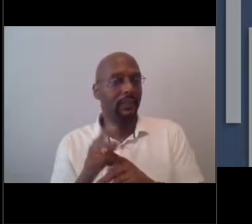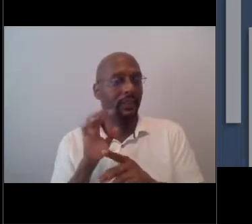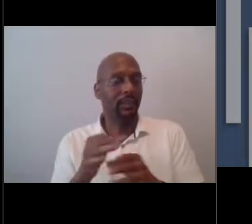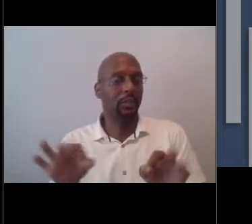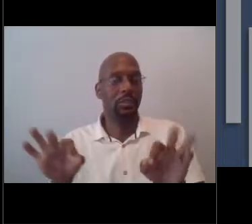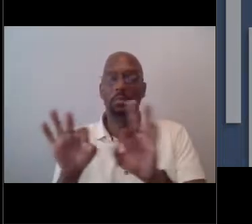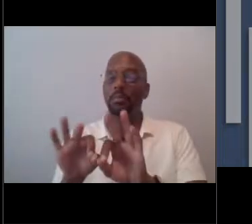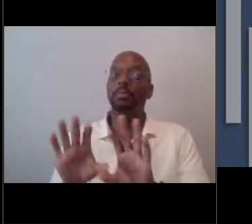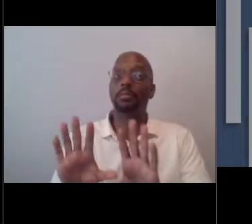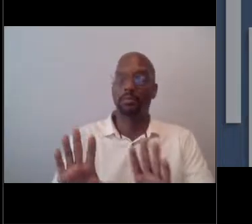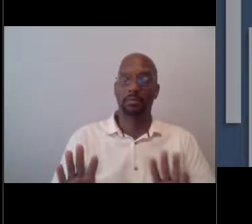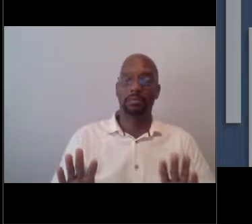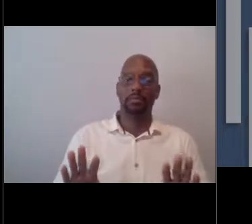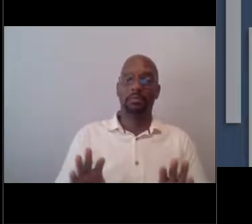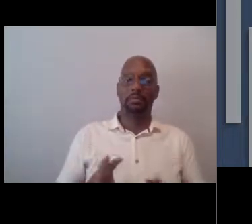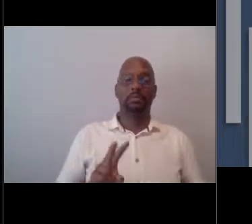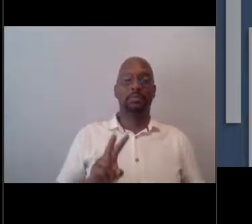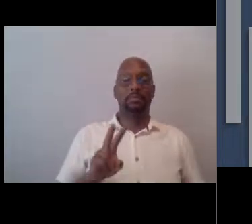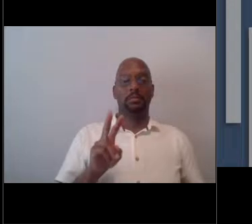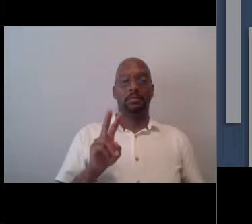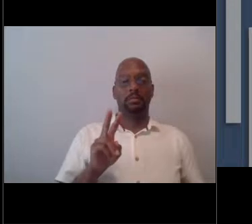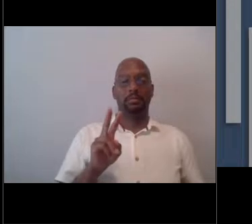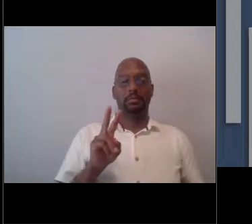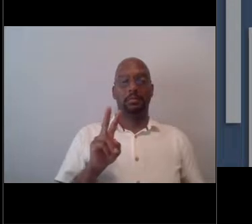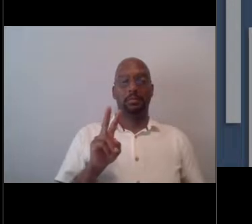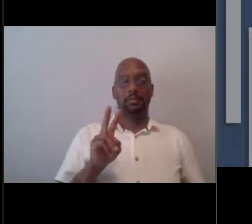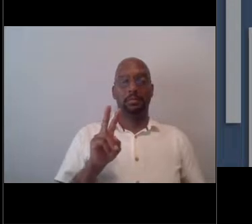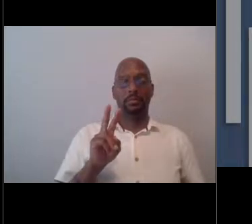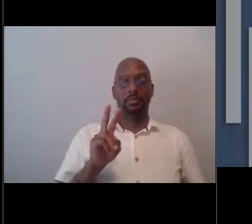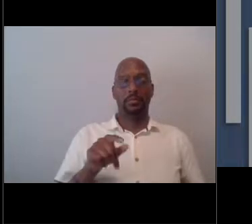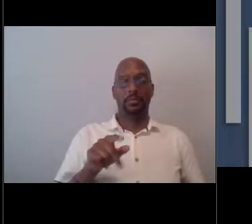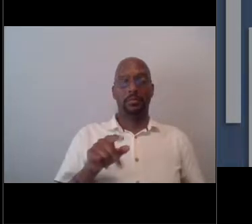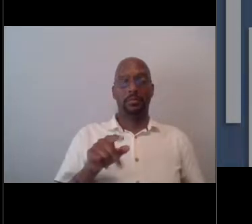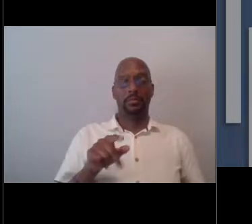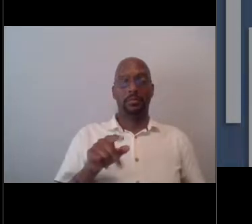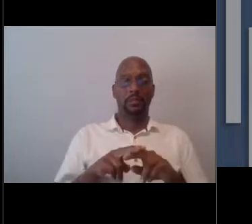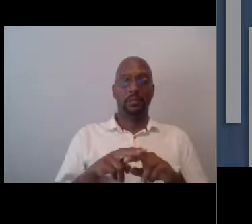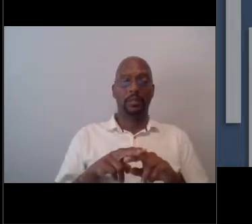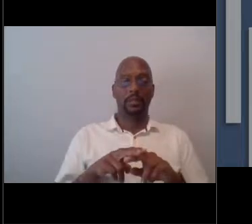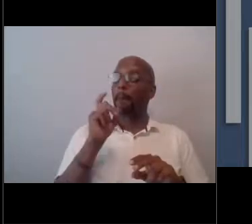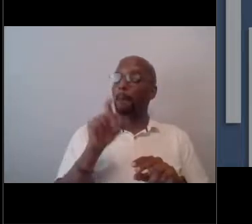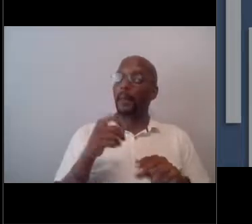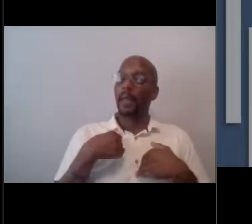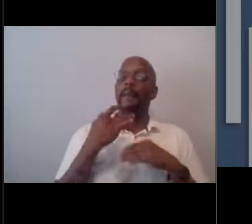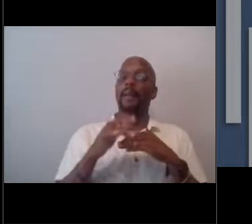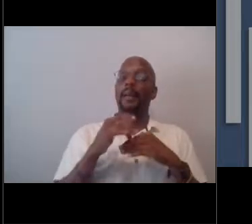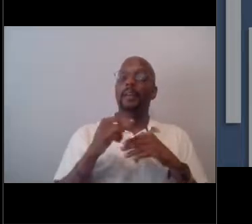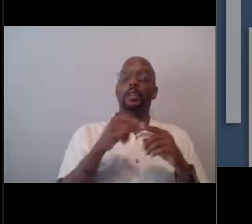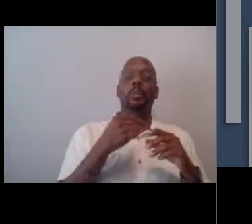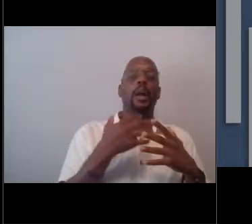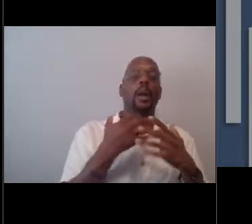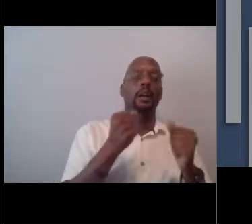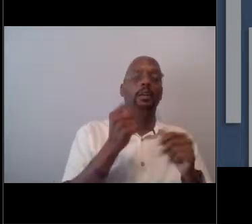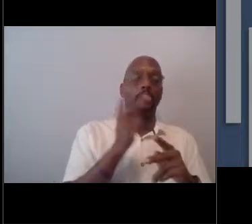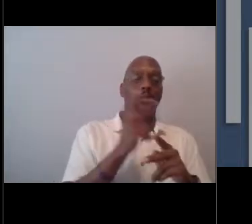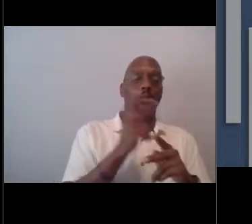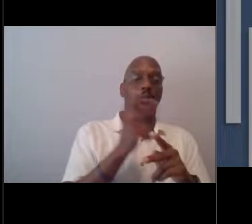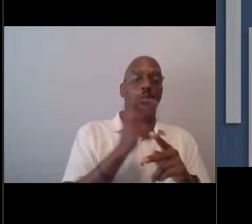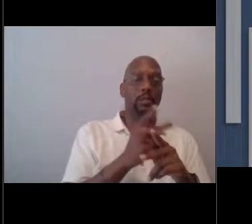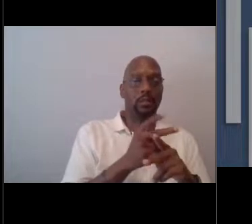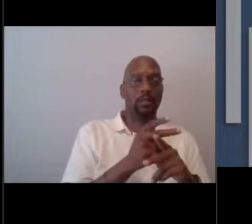reflecting Vice Chair Gardino's point, we have to have access to healthcare. When